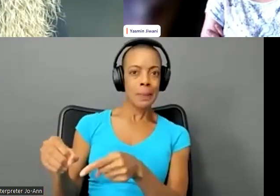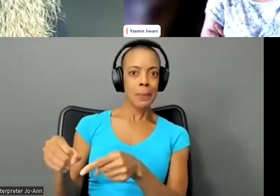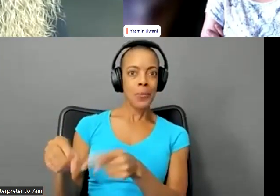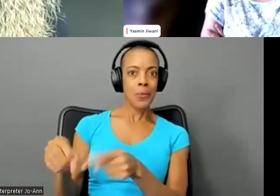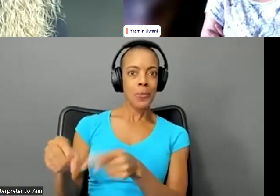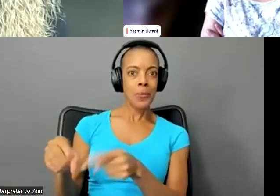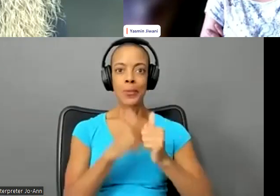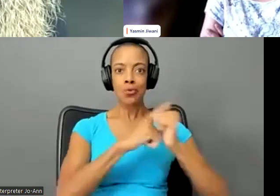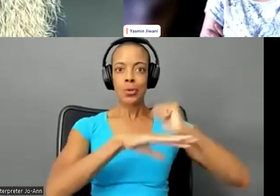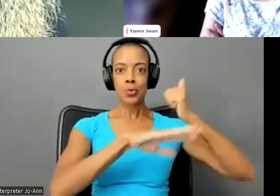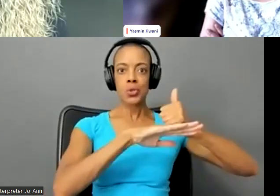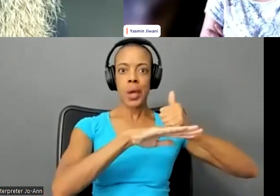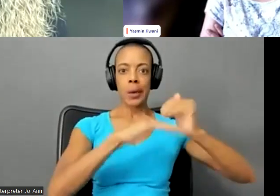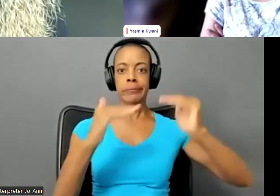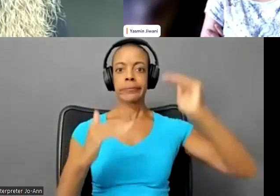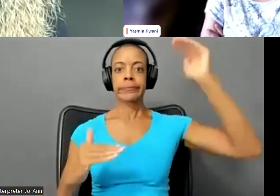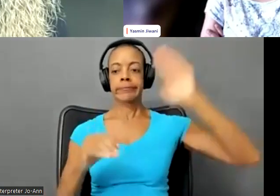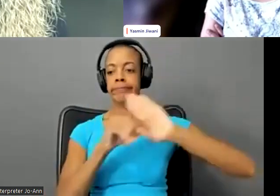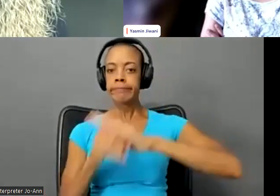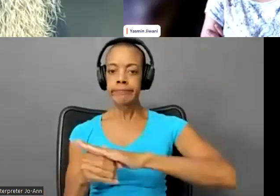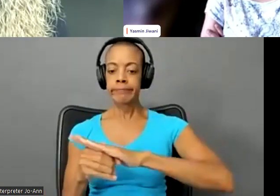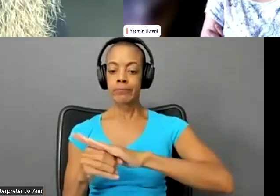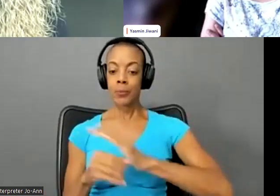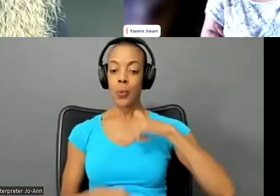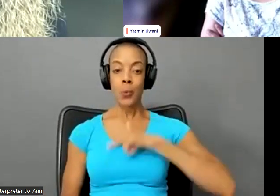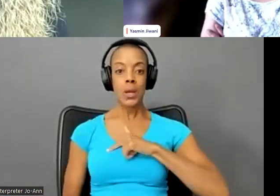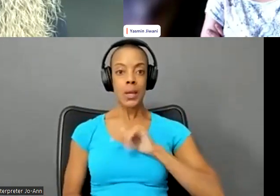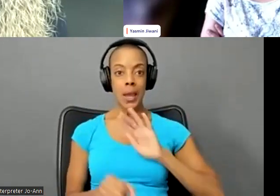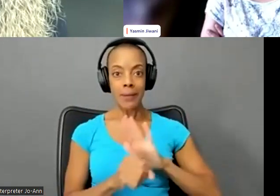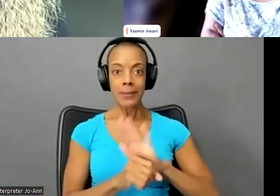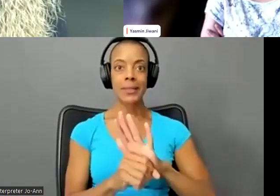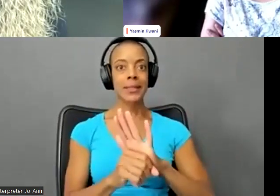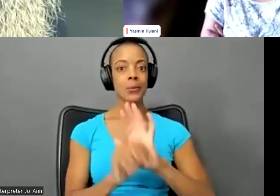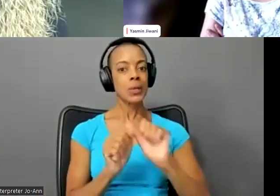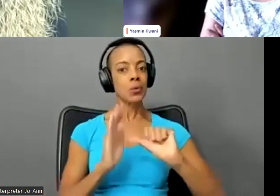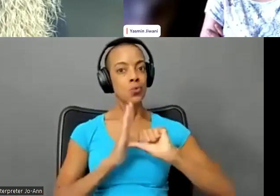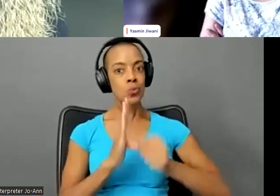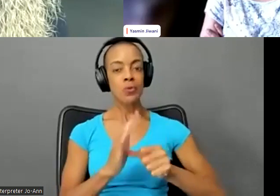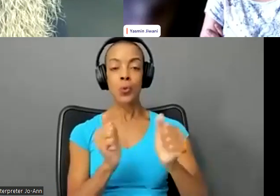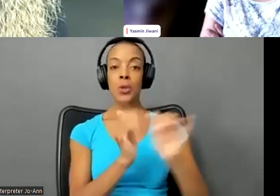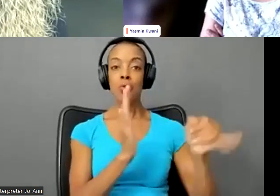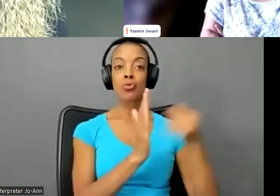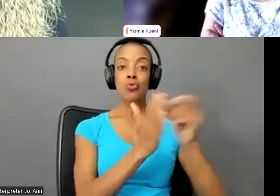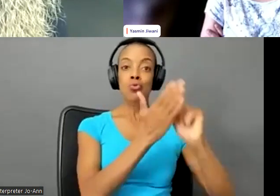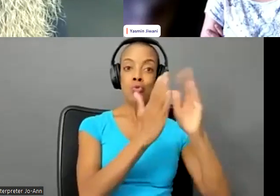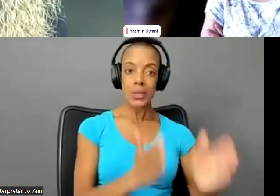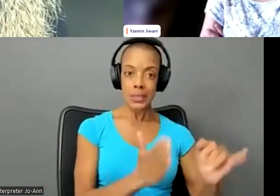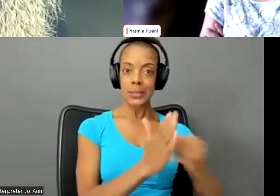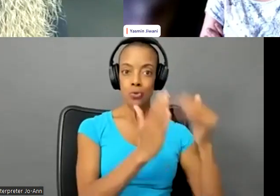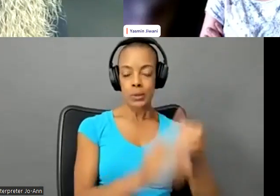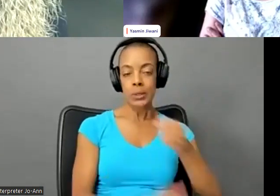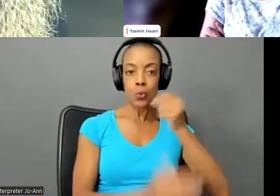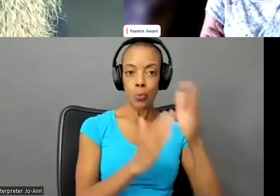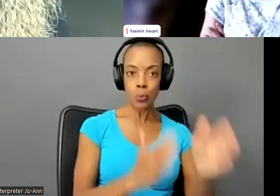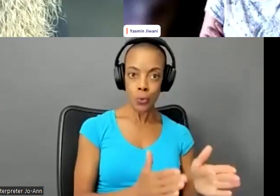things that as advocates, we can reinforce with journalists, that their job is not only to